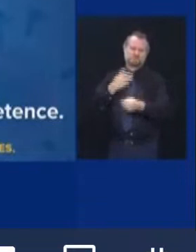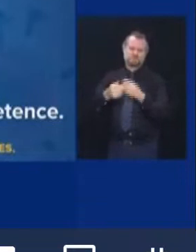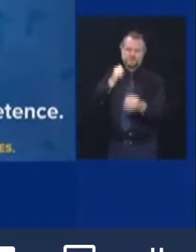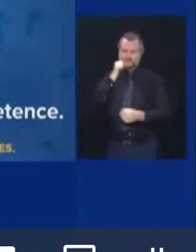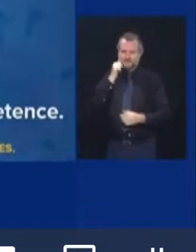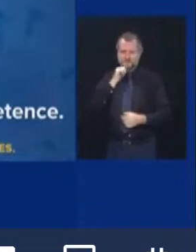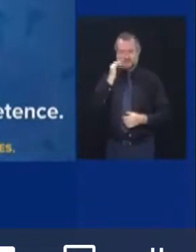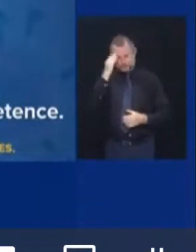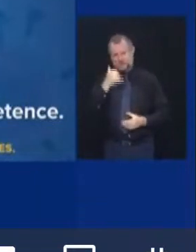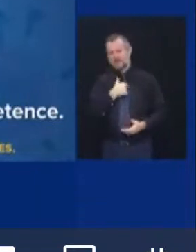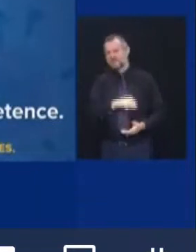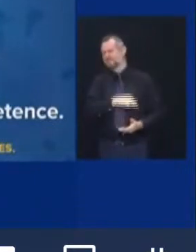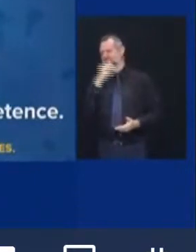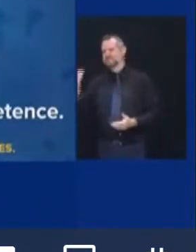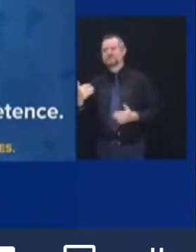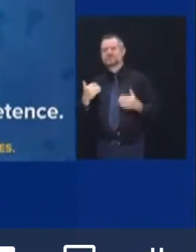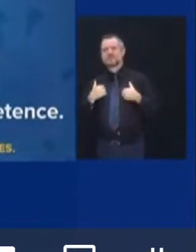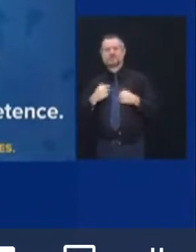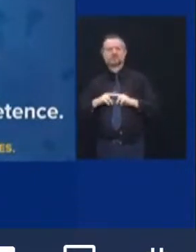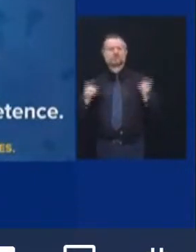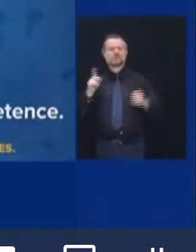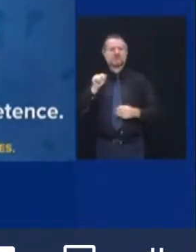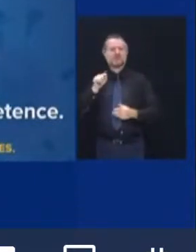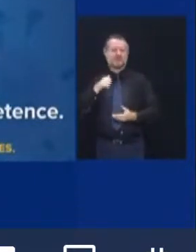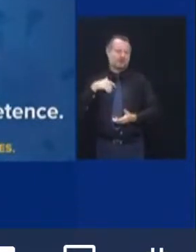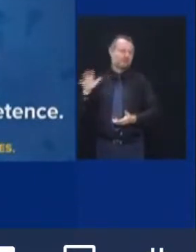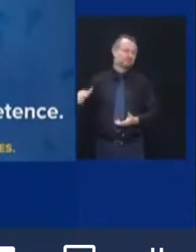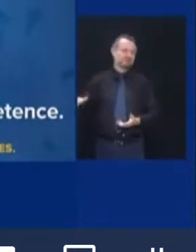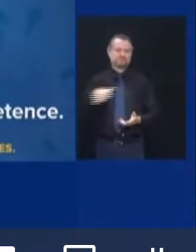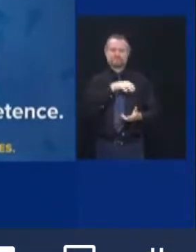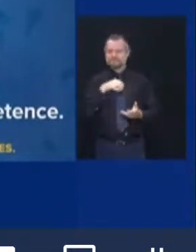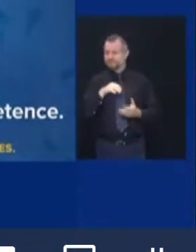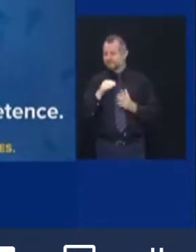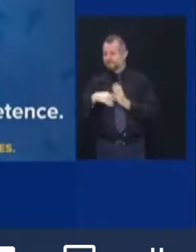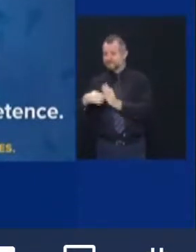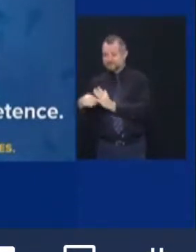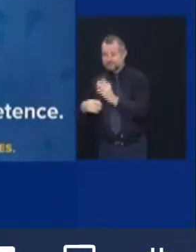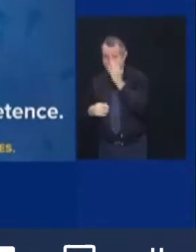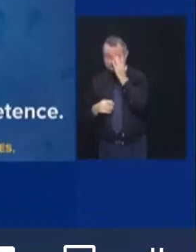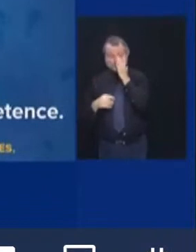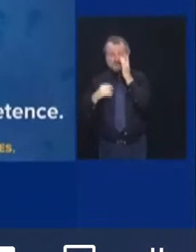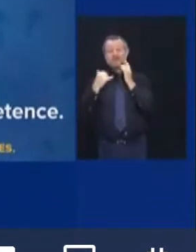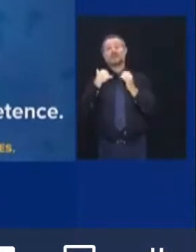data. And then we can act on the data. Over 7 months,